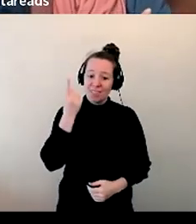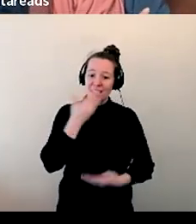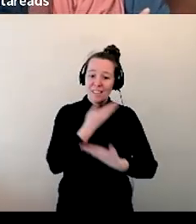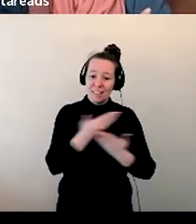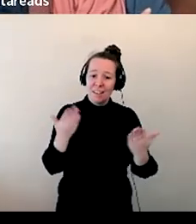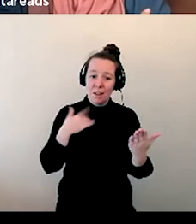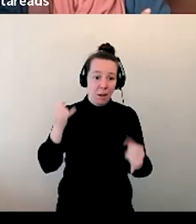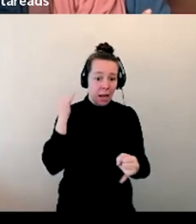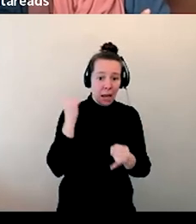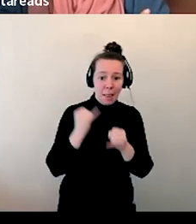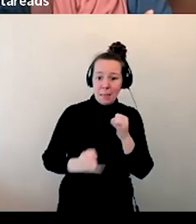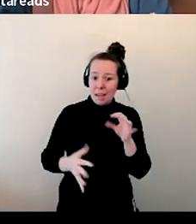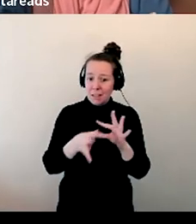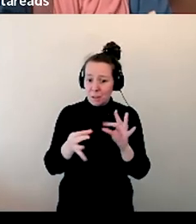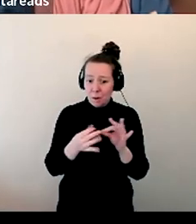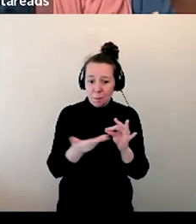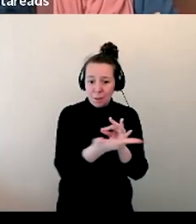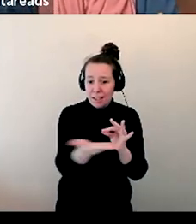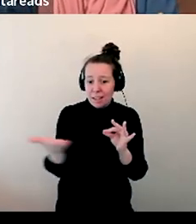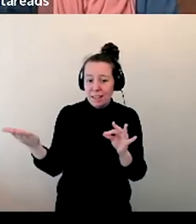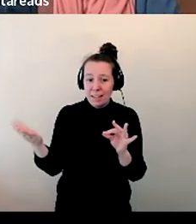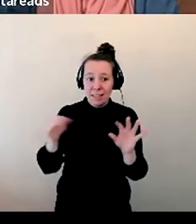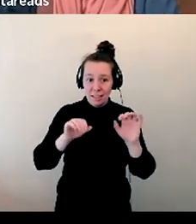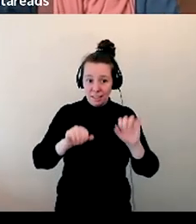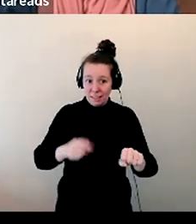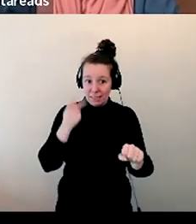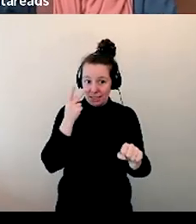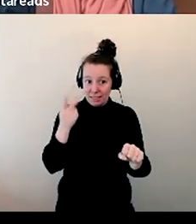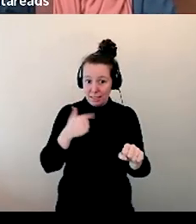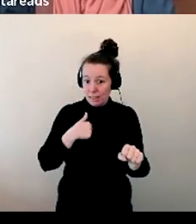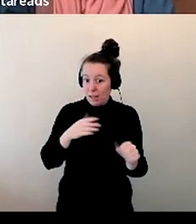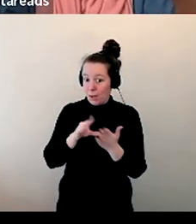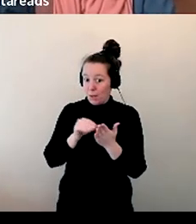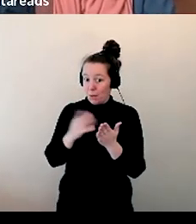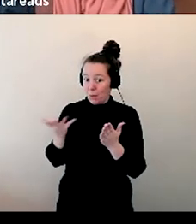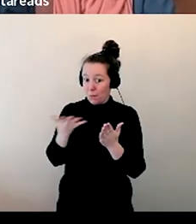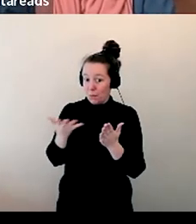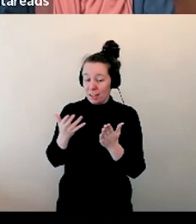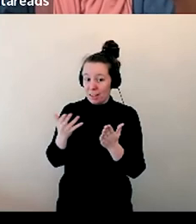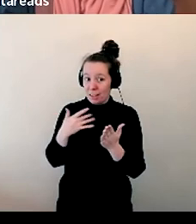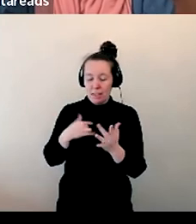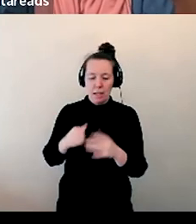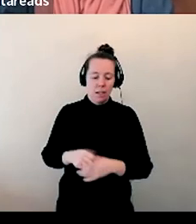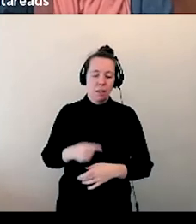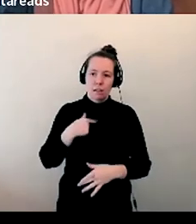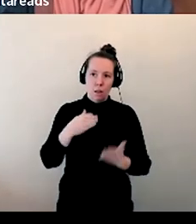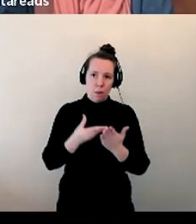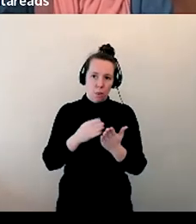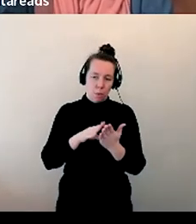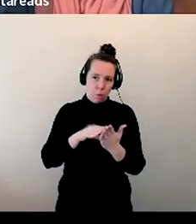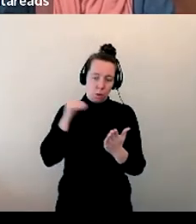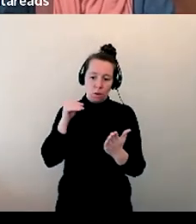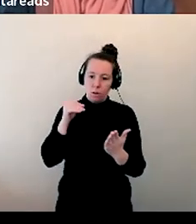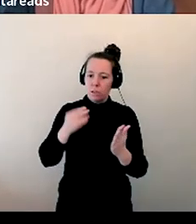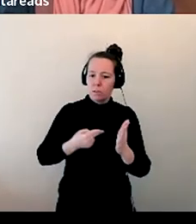end? I mean, what I'm getting from this is that there's one thing that I've learned. Booked for book talkers, be authentic, be authentic, be